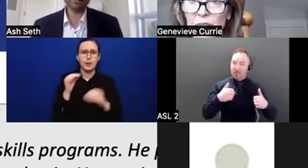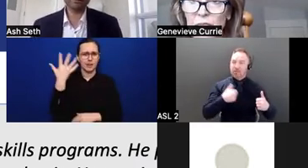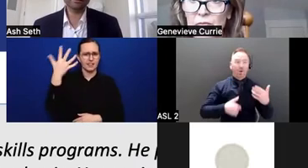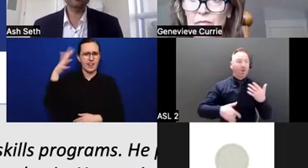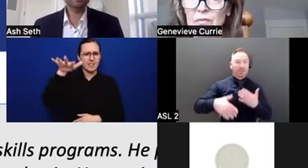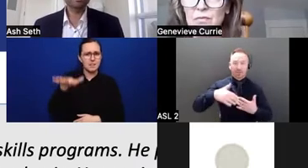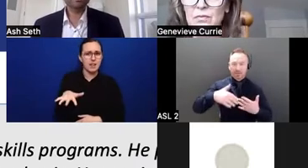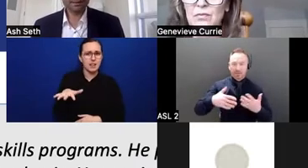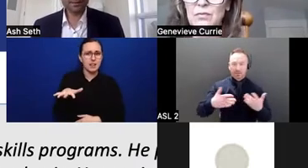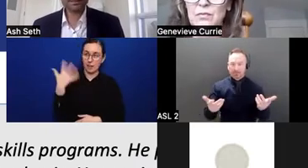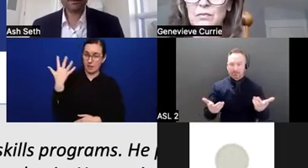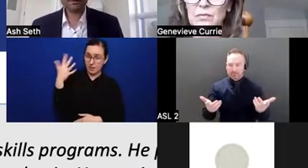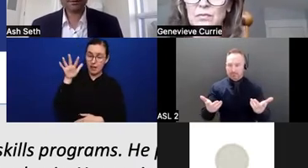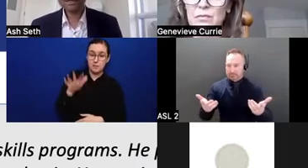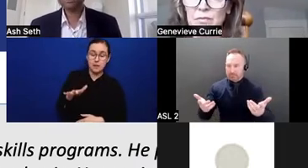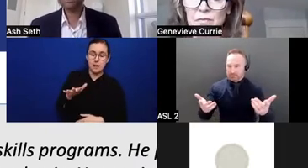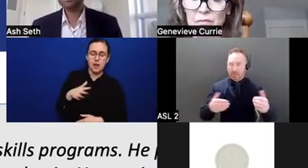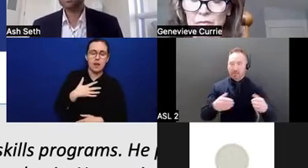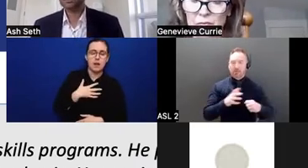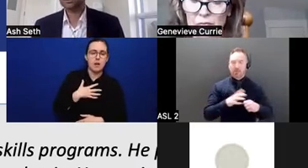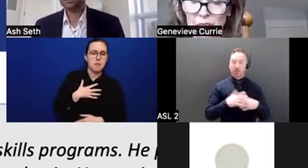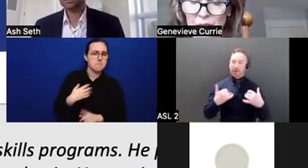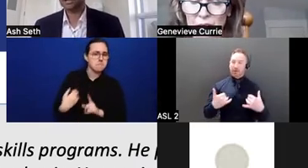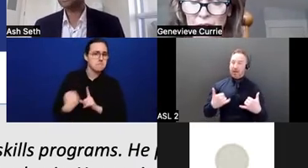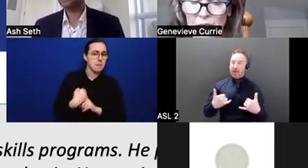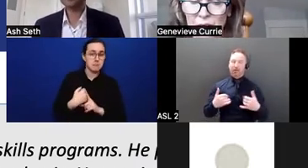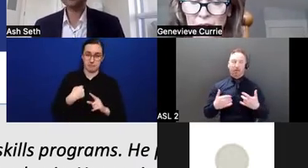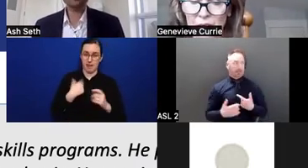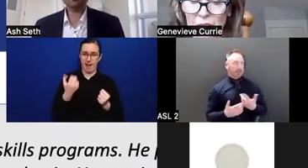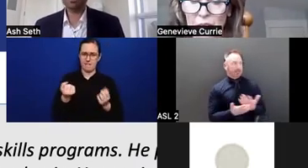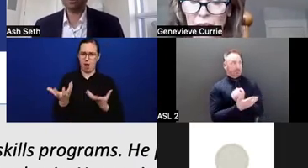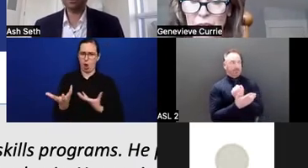thing. But this time I really need to be social.